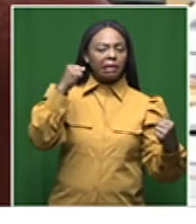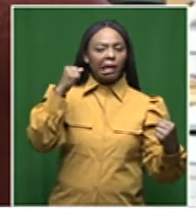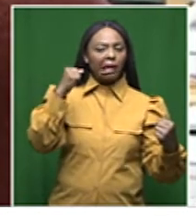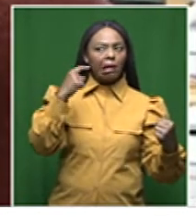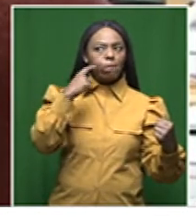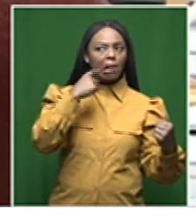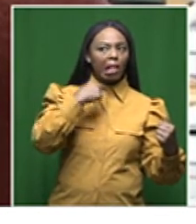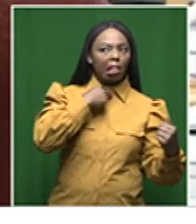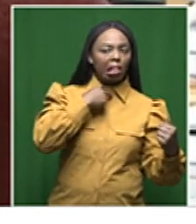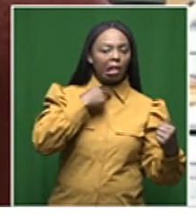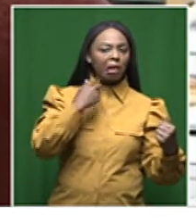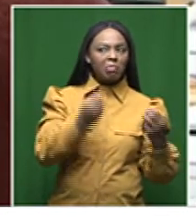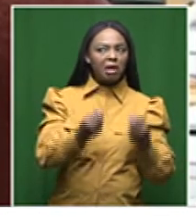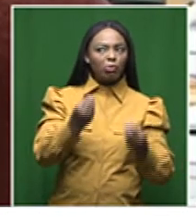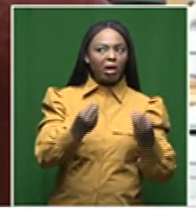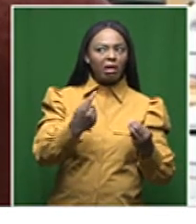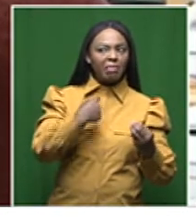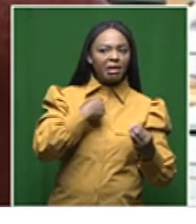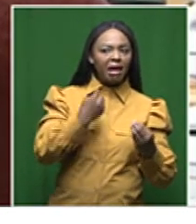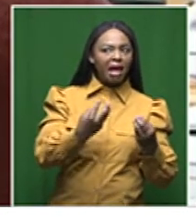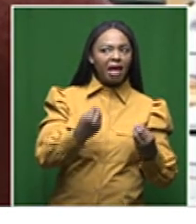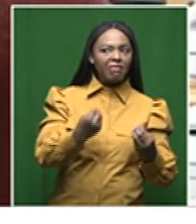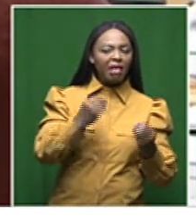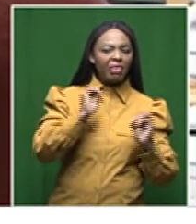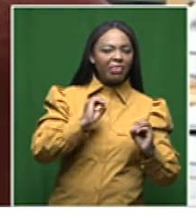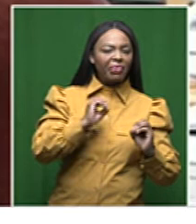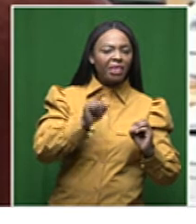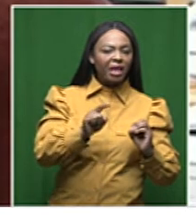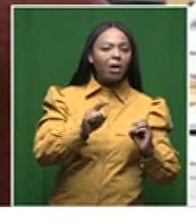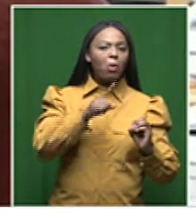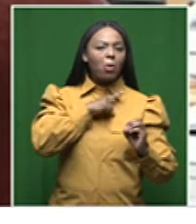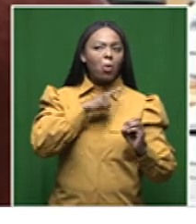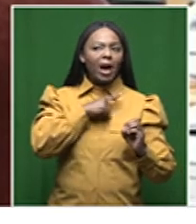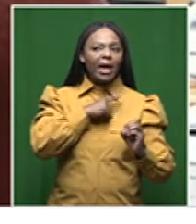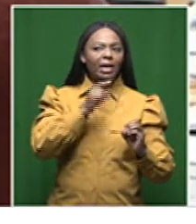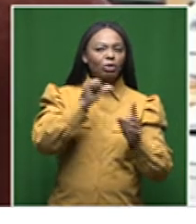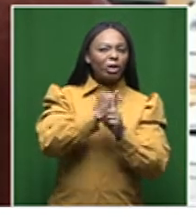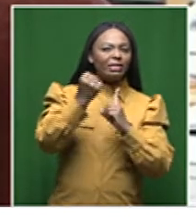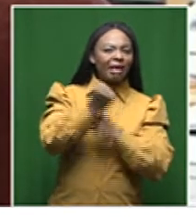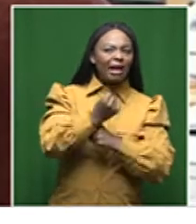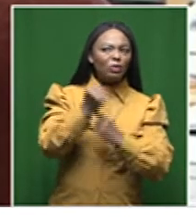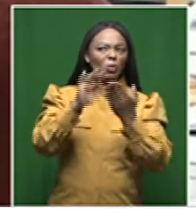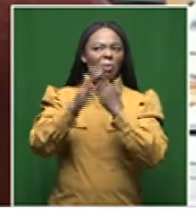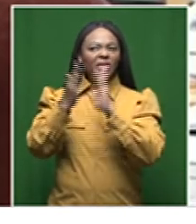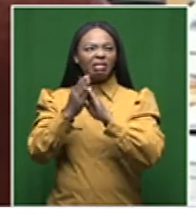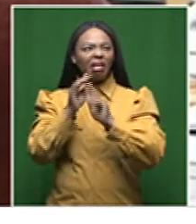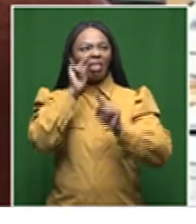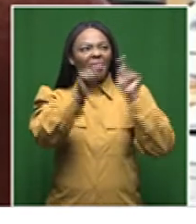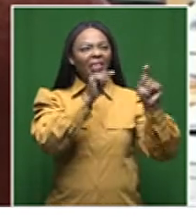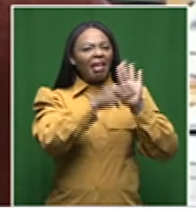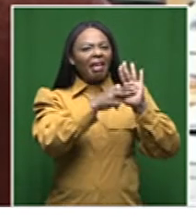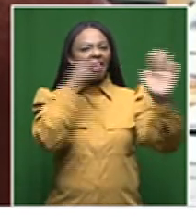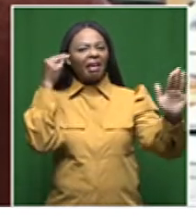they are unable to have children because the society, the community, they are stigmatizing them that they don't have